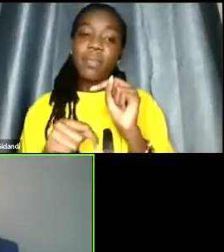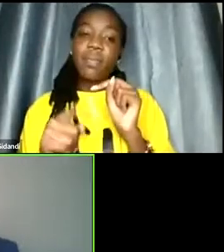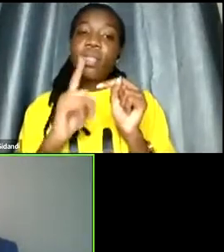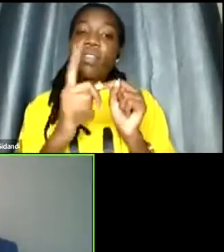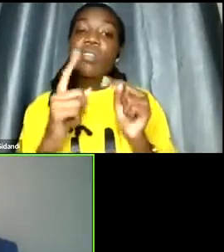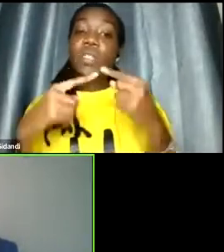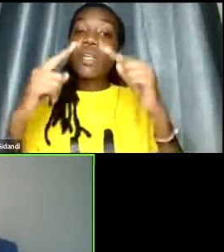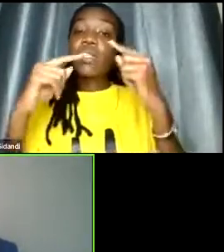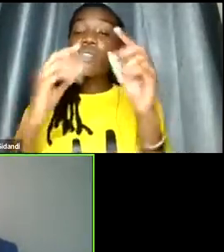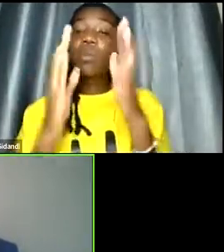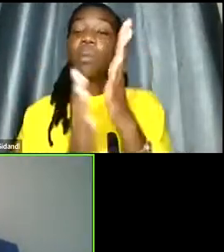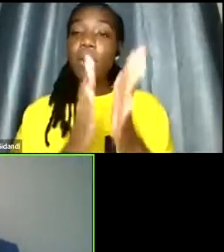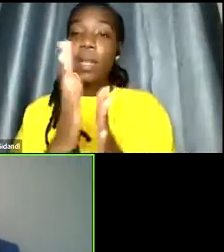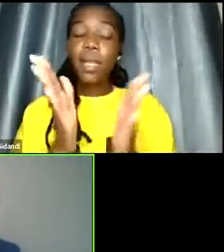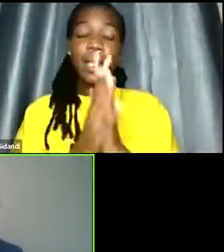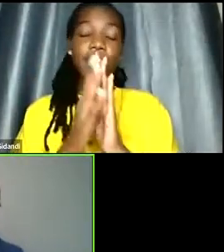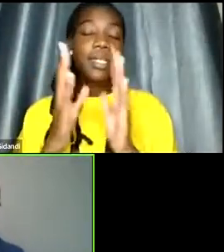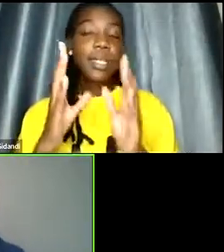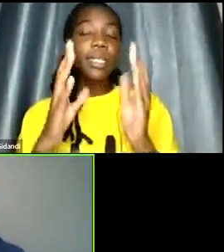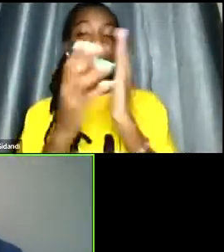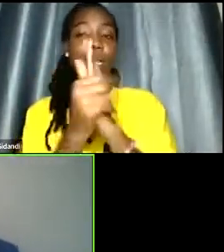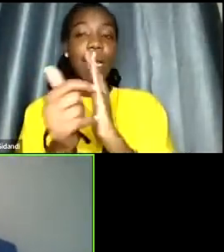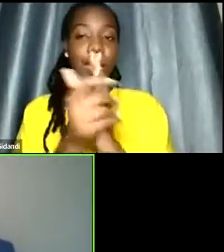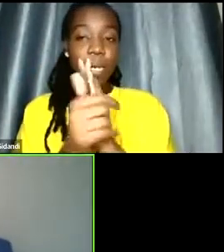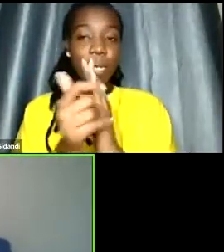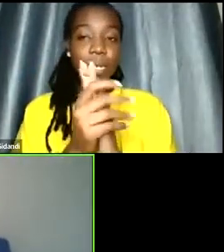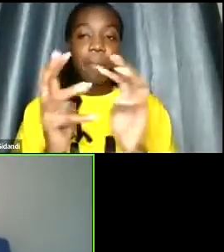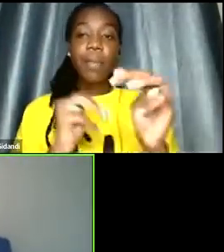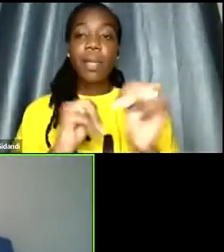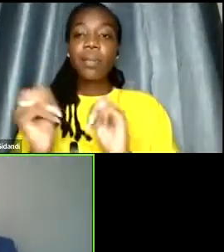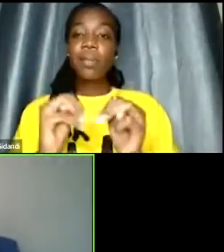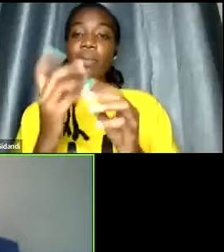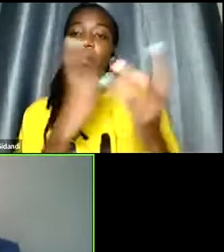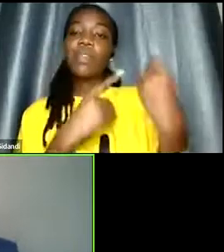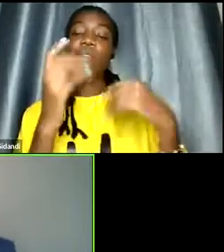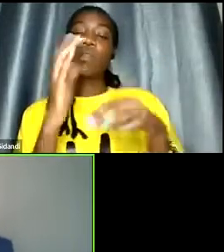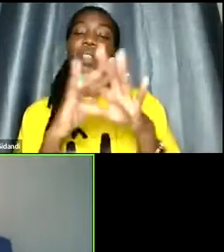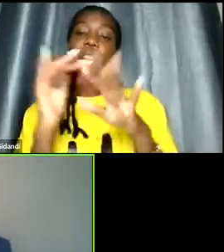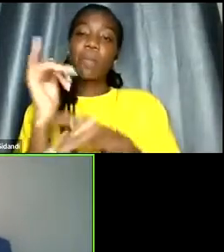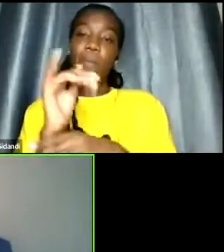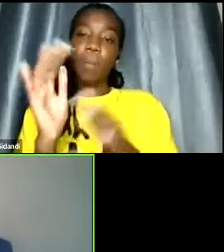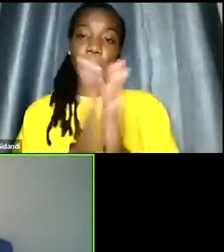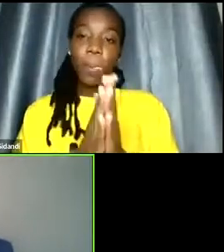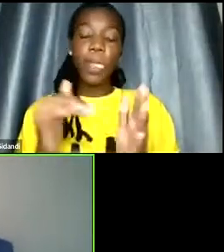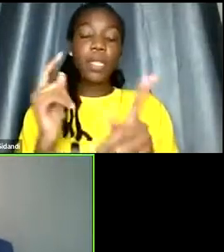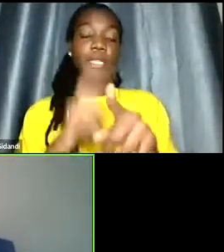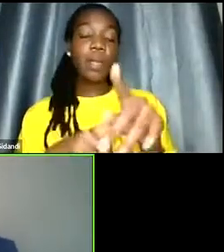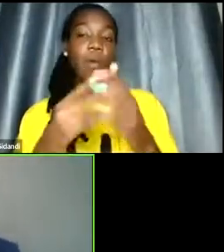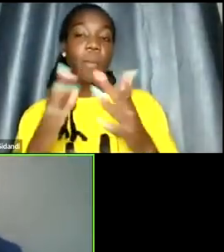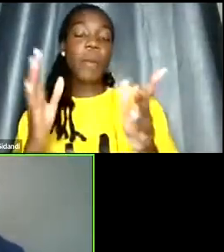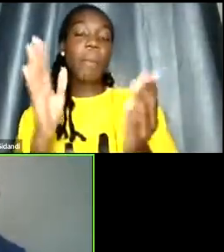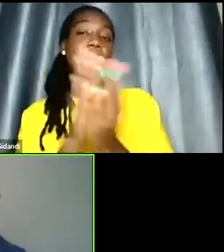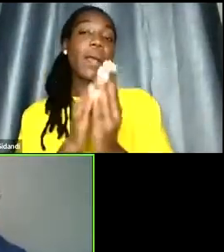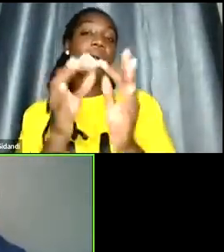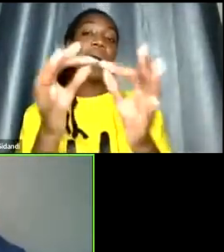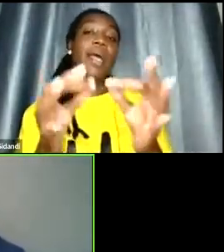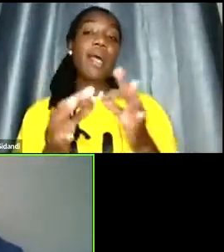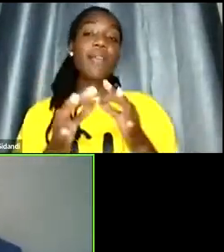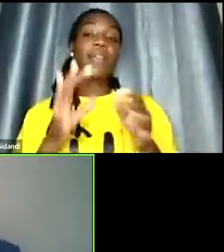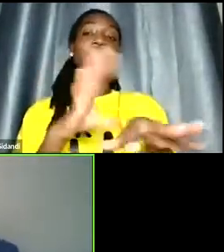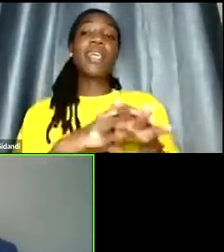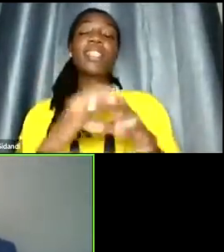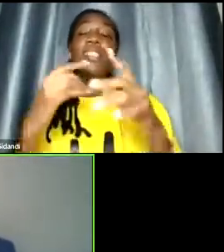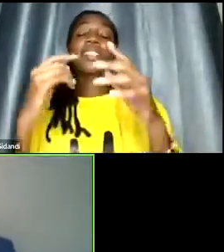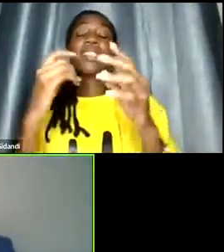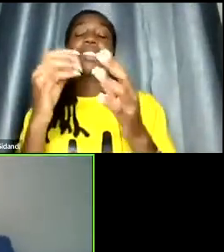planning and talent management is as integral to the existence of the organization. Just like you're opening a bank account for the first time, getting your certificate of